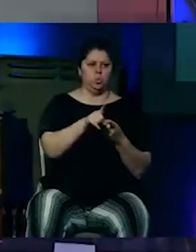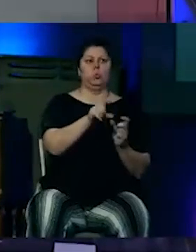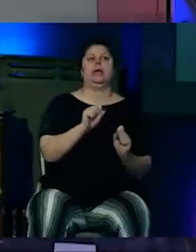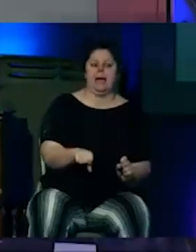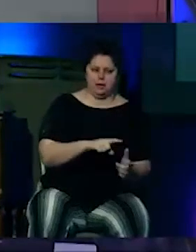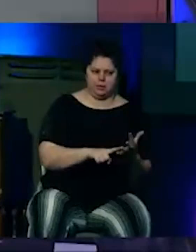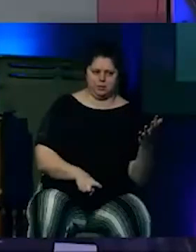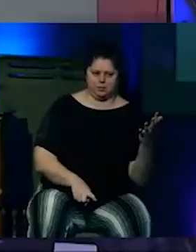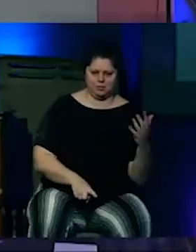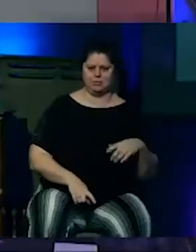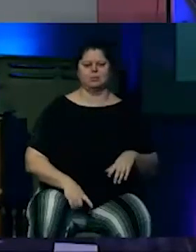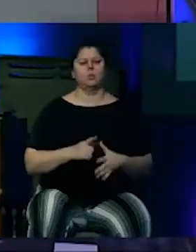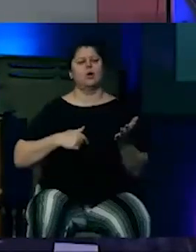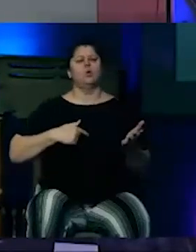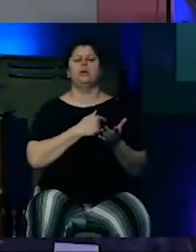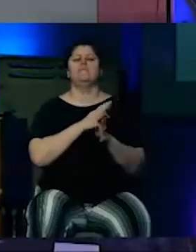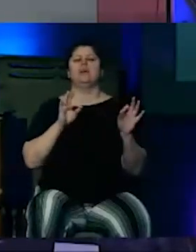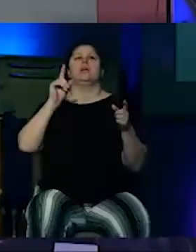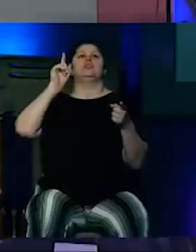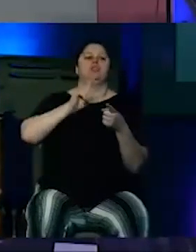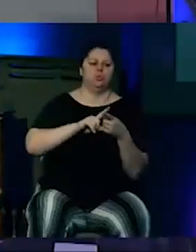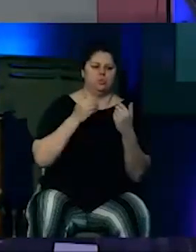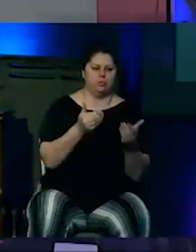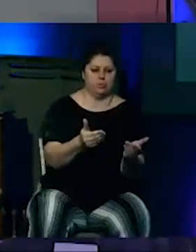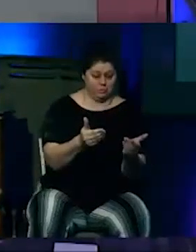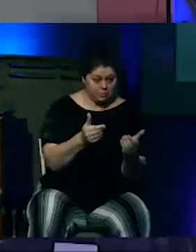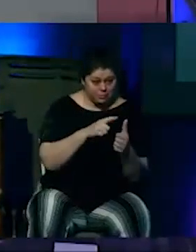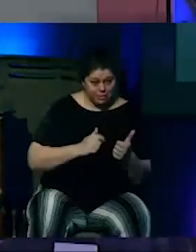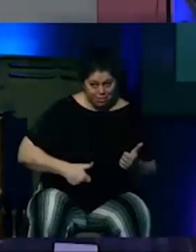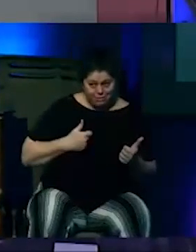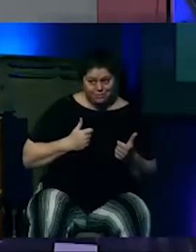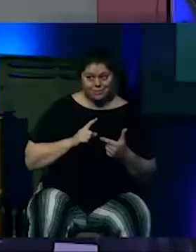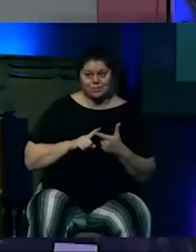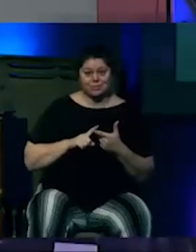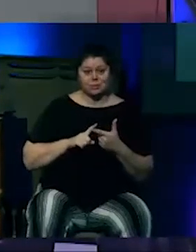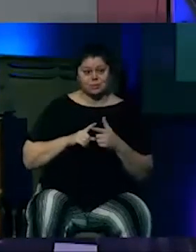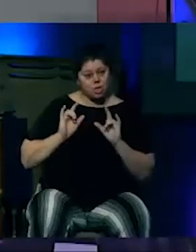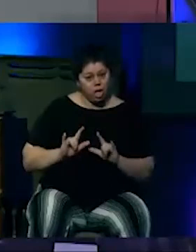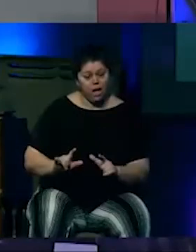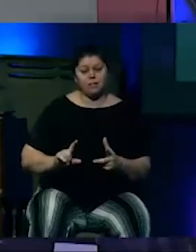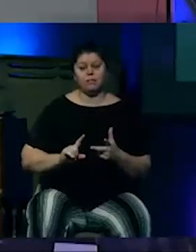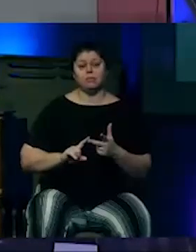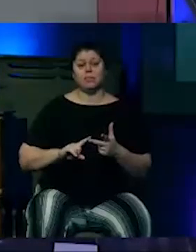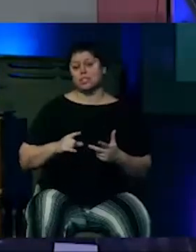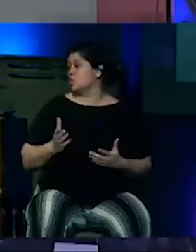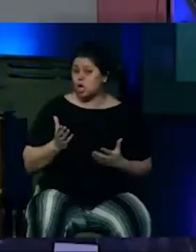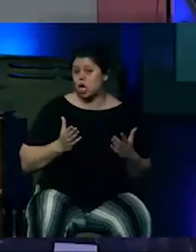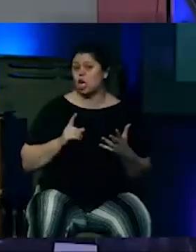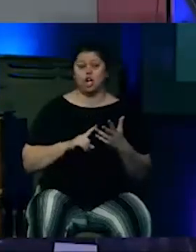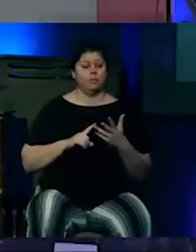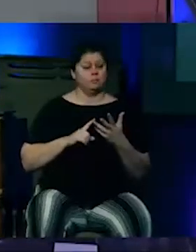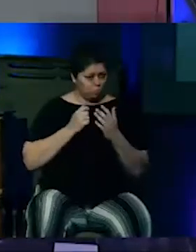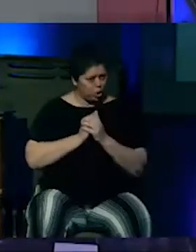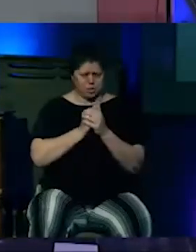And so what are we free to now? We are free to live, free to love, free to serve, free to